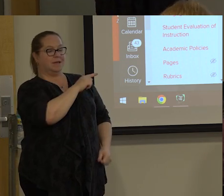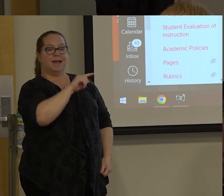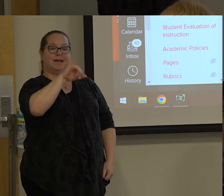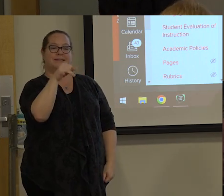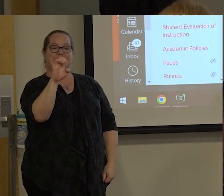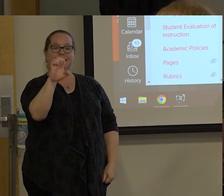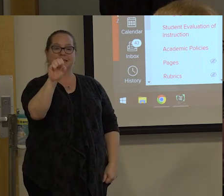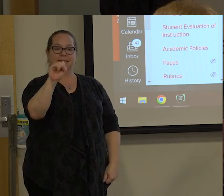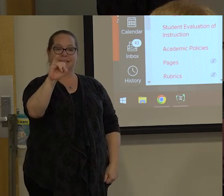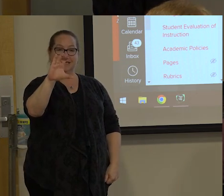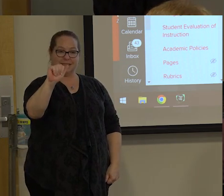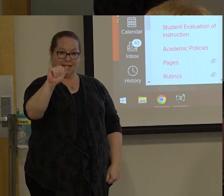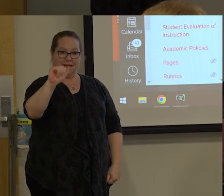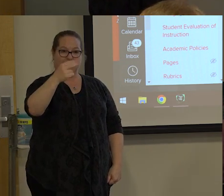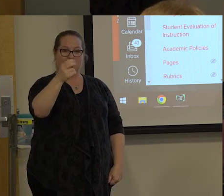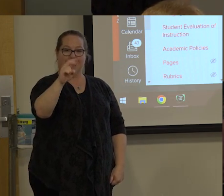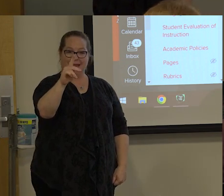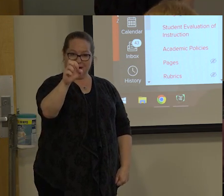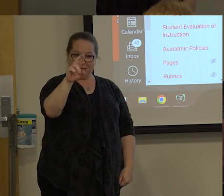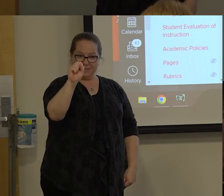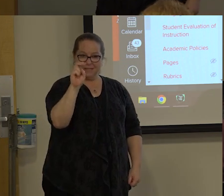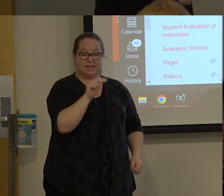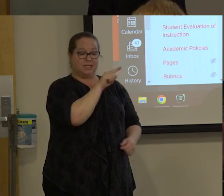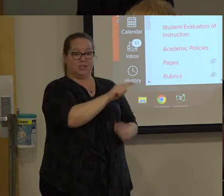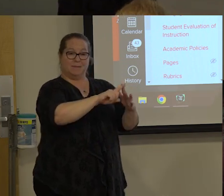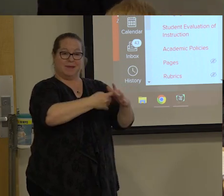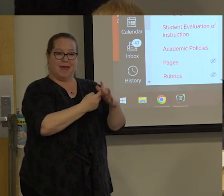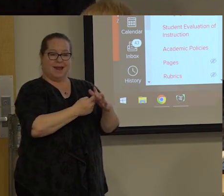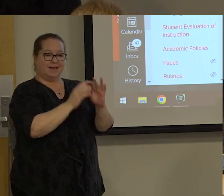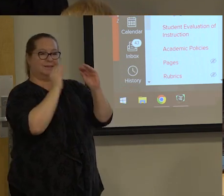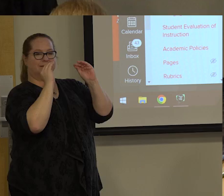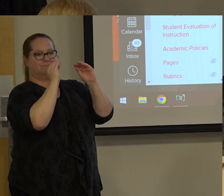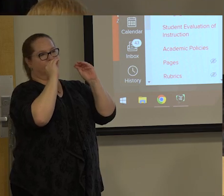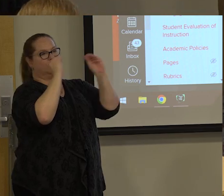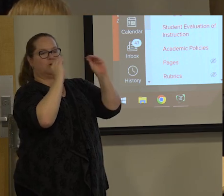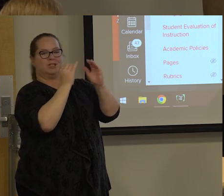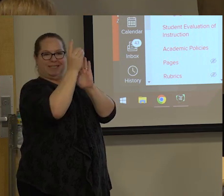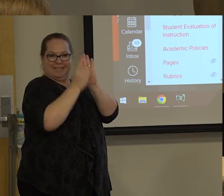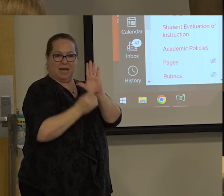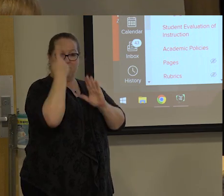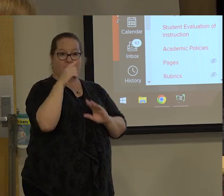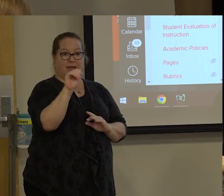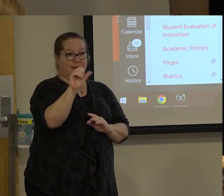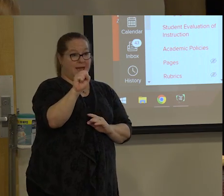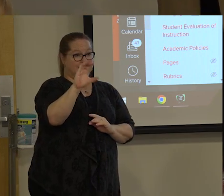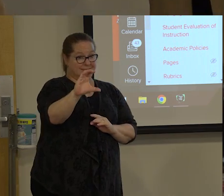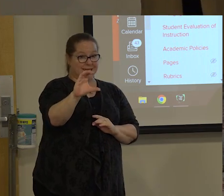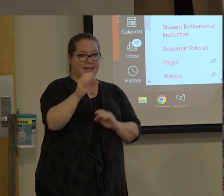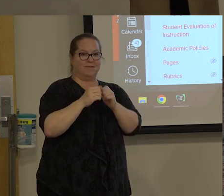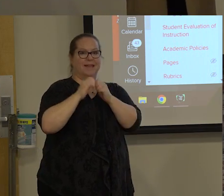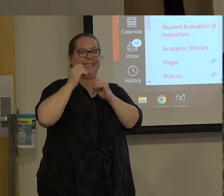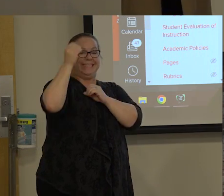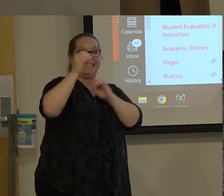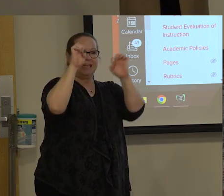Jessica Henderson. Yay! Okay. Jessica began as an instructional designer for the AFC Office of Distance Education